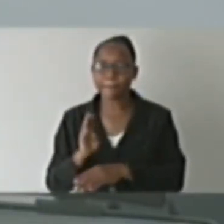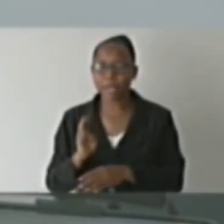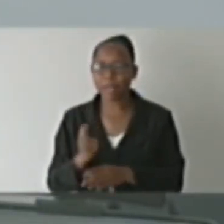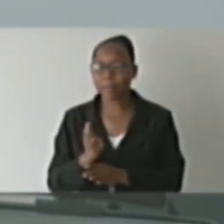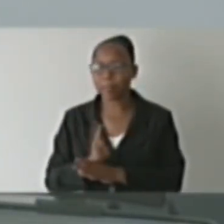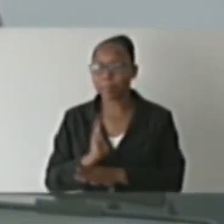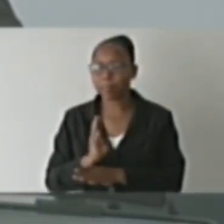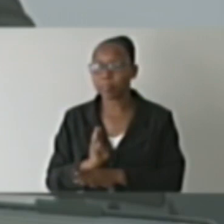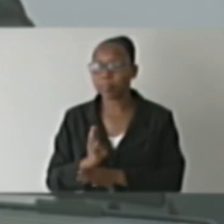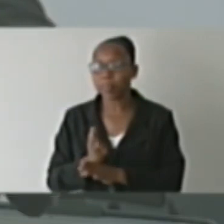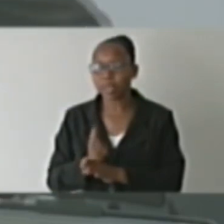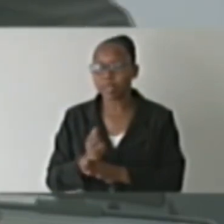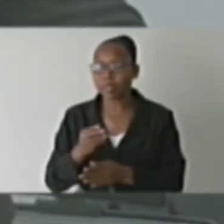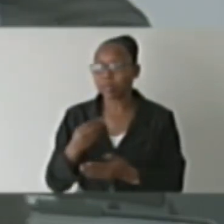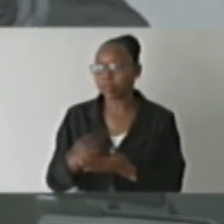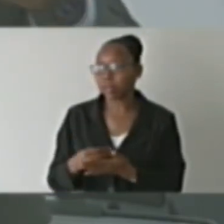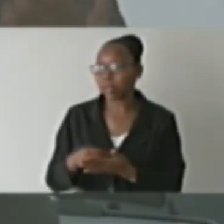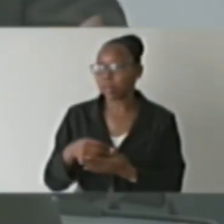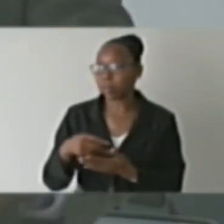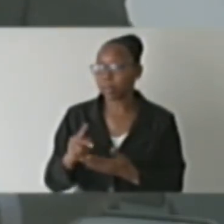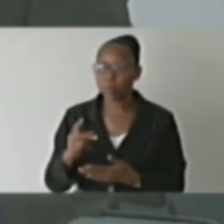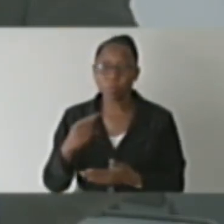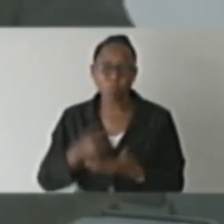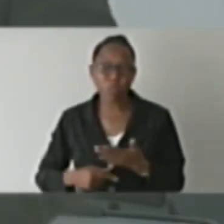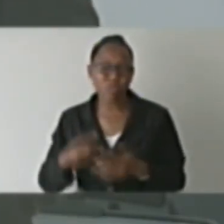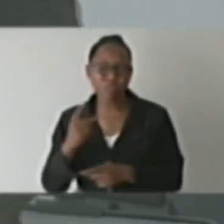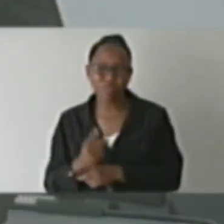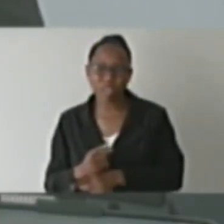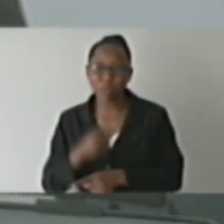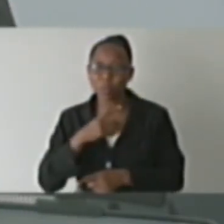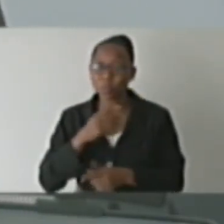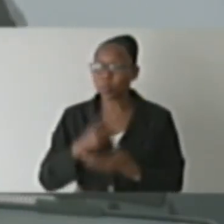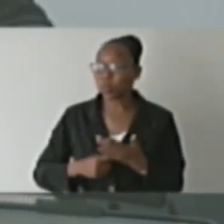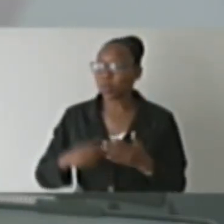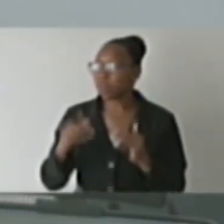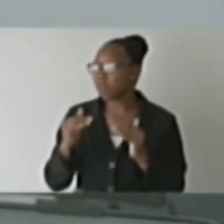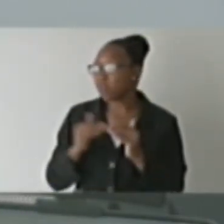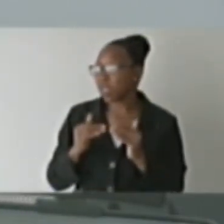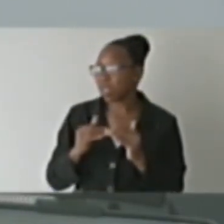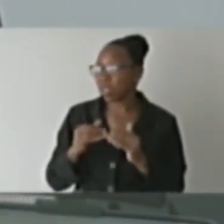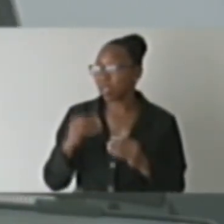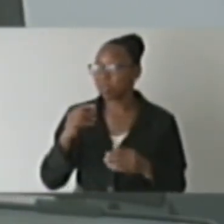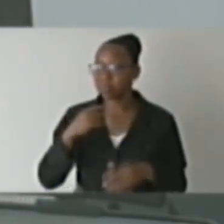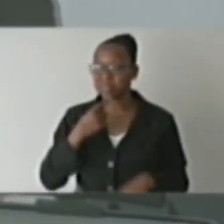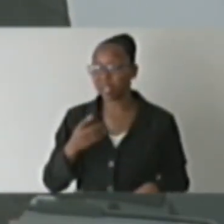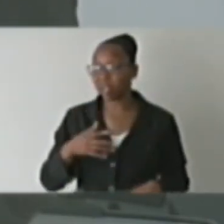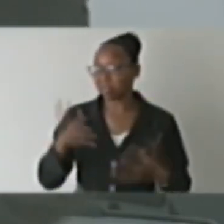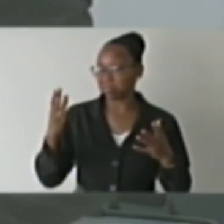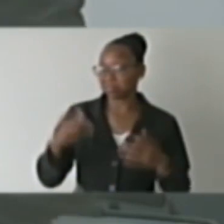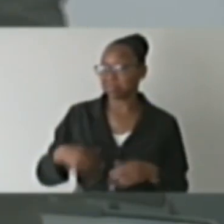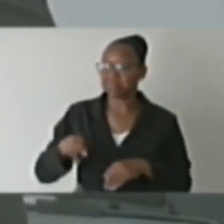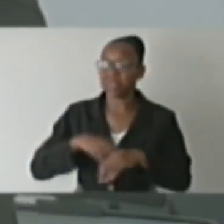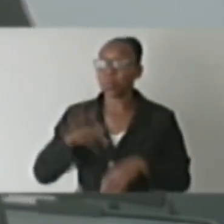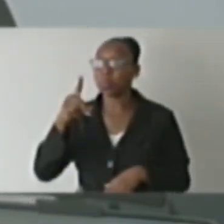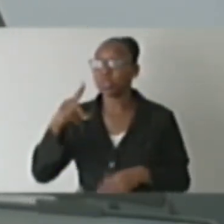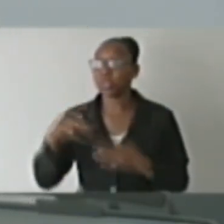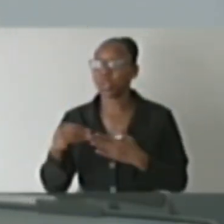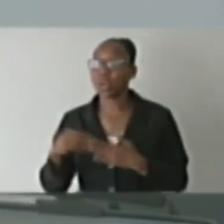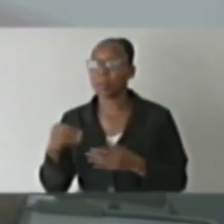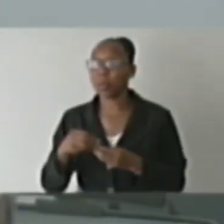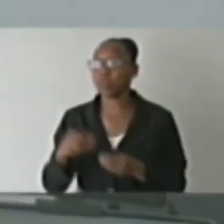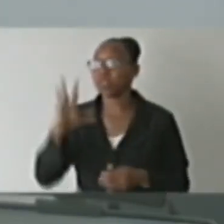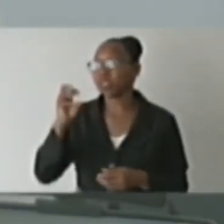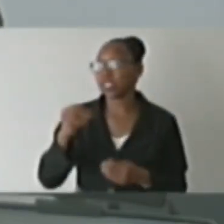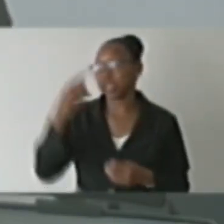it appropriate? Is it right? What is a fair increase? Instead of just arbitrarily saying we want a dollar more, we want 50 cents more,